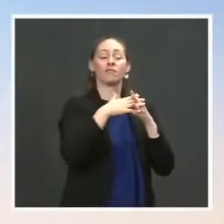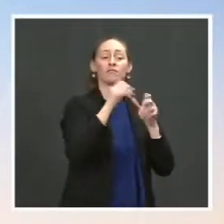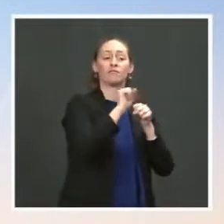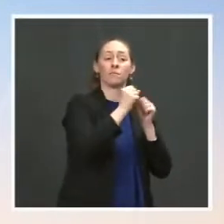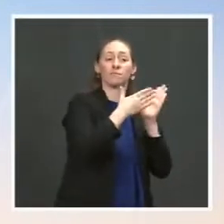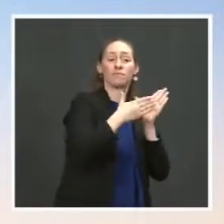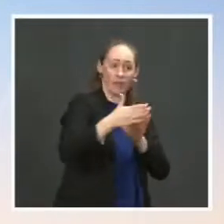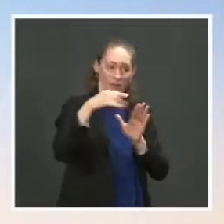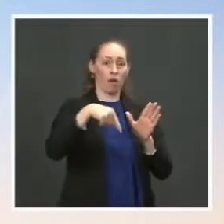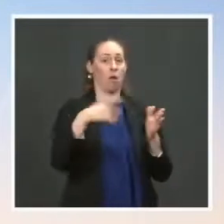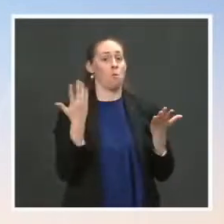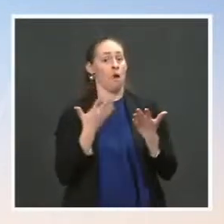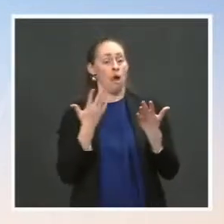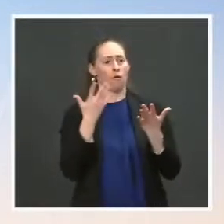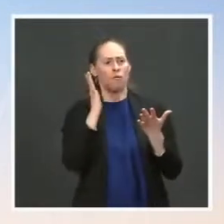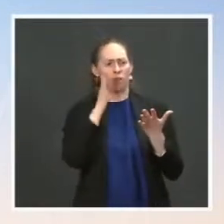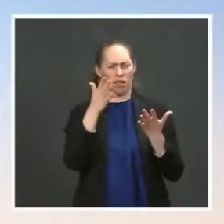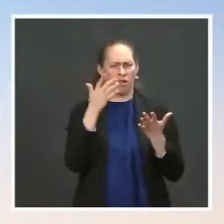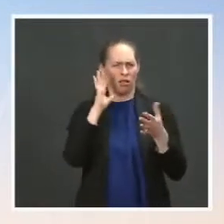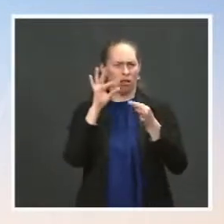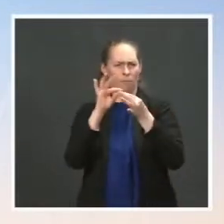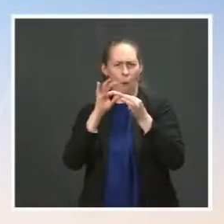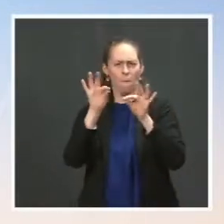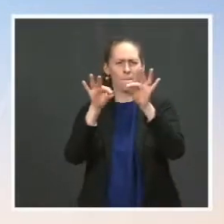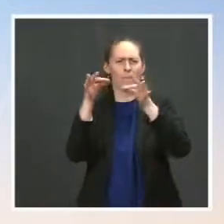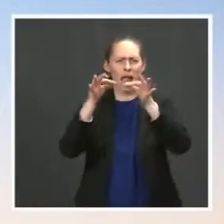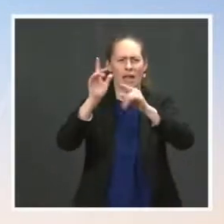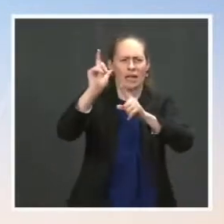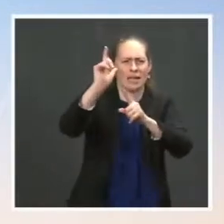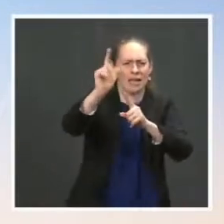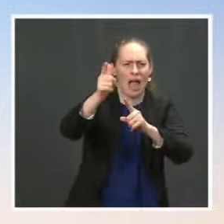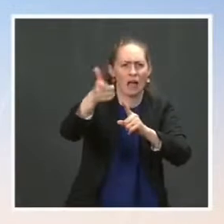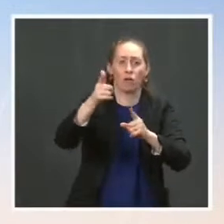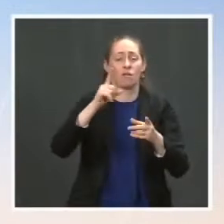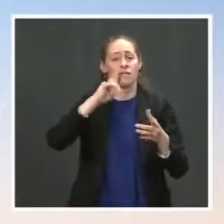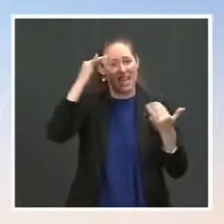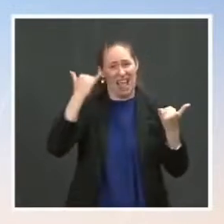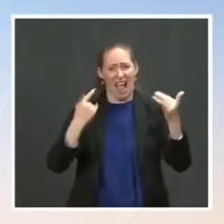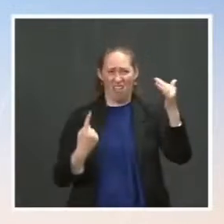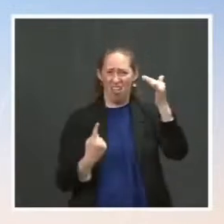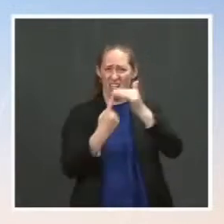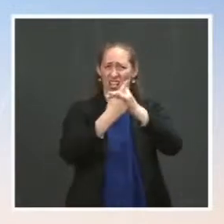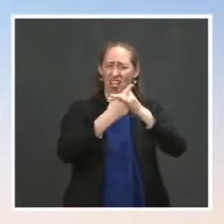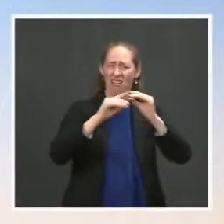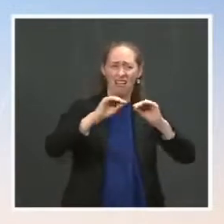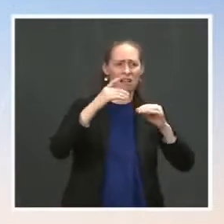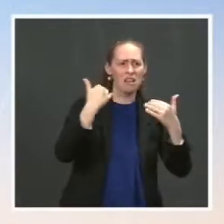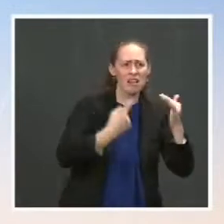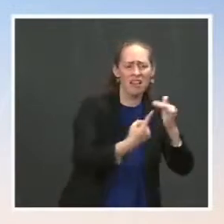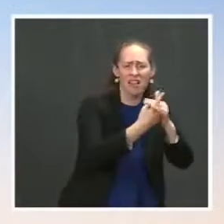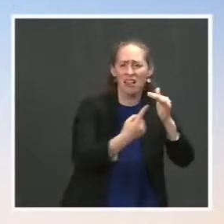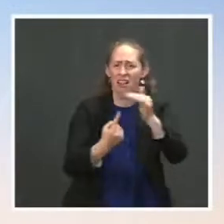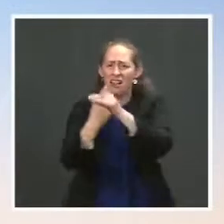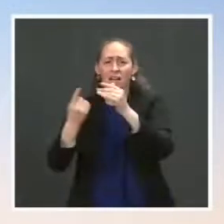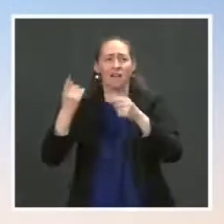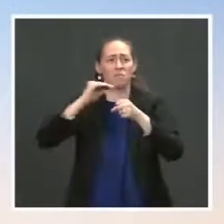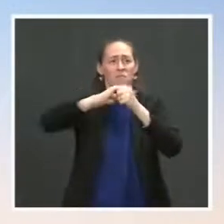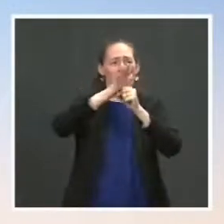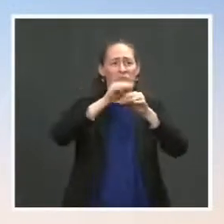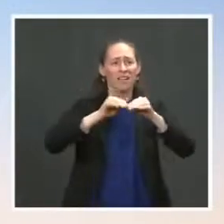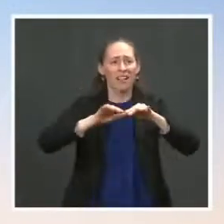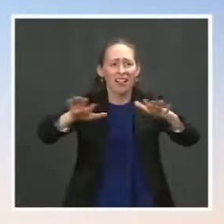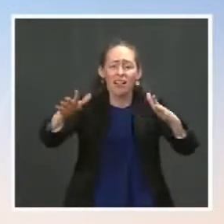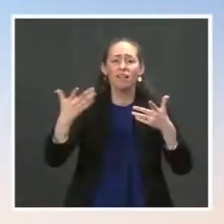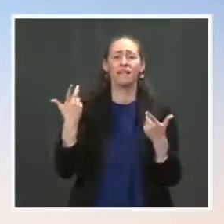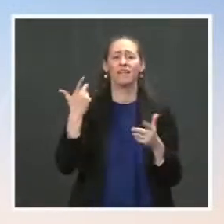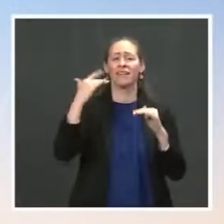Our country is confronting historic crises, a pandemic, an economic downturn, climate change, and a reckoning on racial injustice. At the same time,